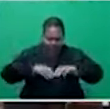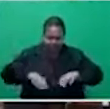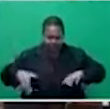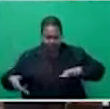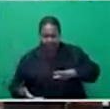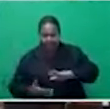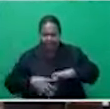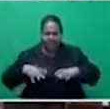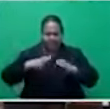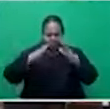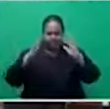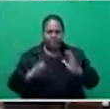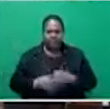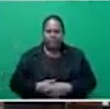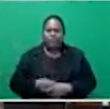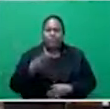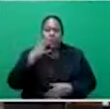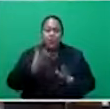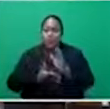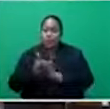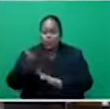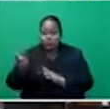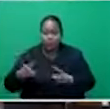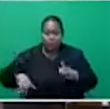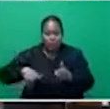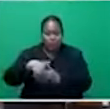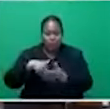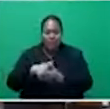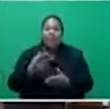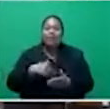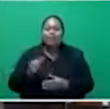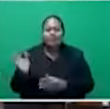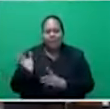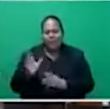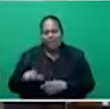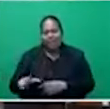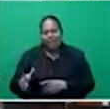match, you see all the Lambasa flags here in Suva. Why? Because they are here.